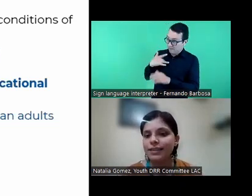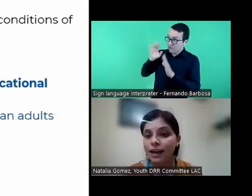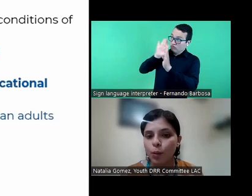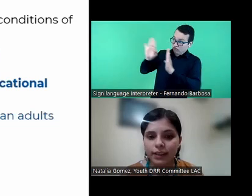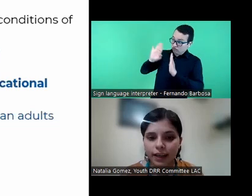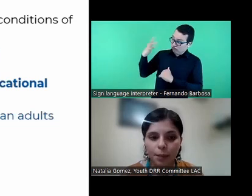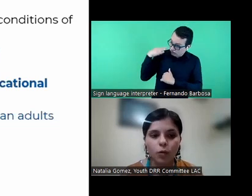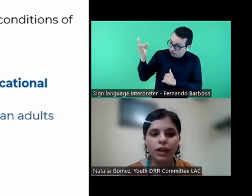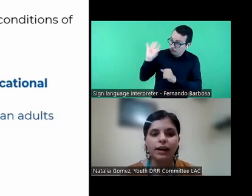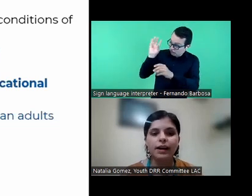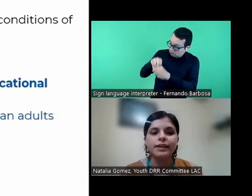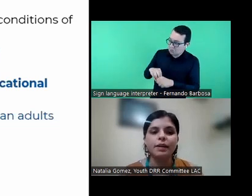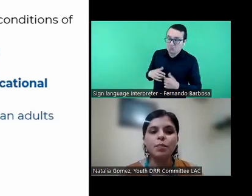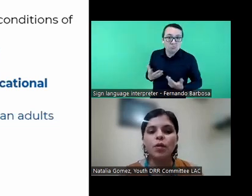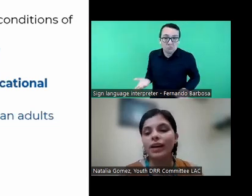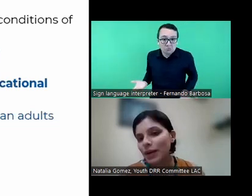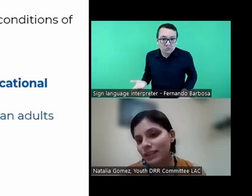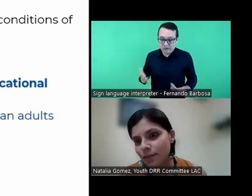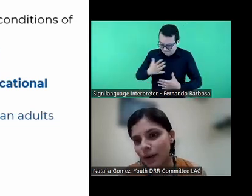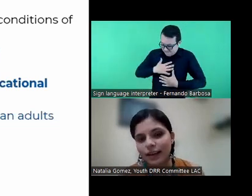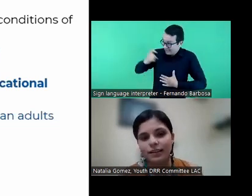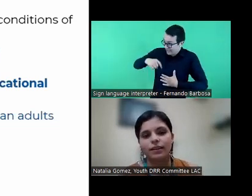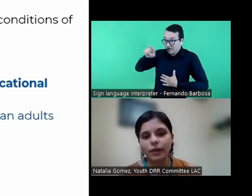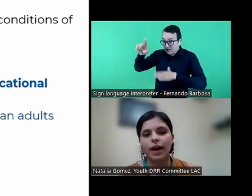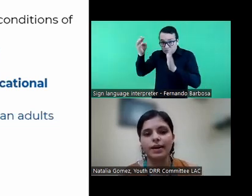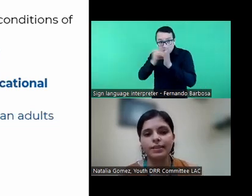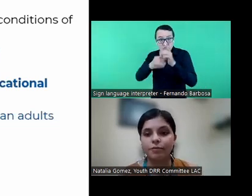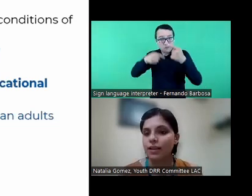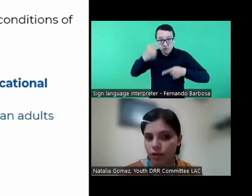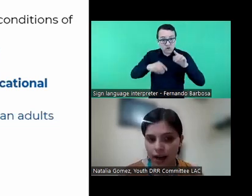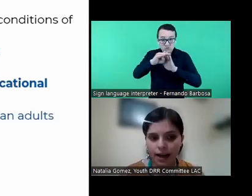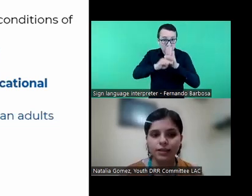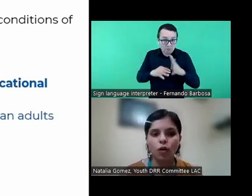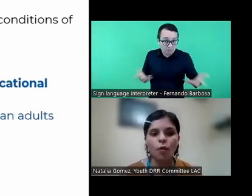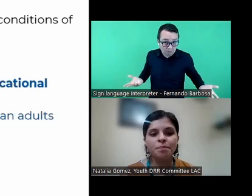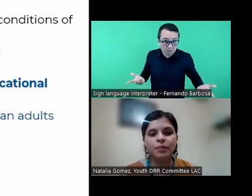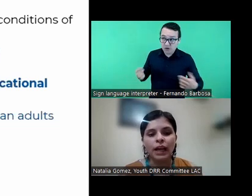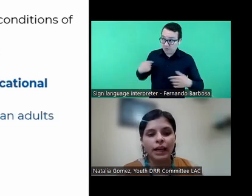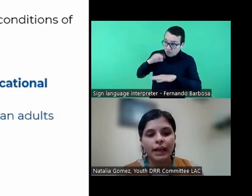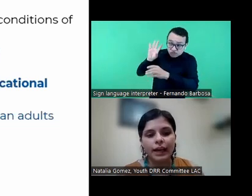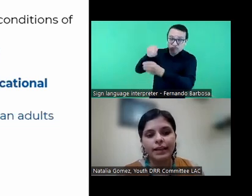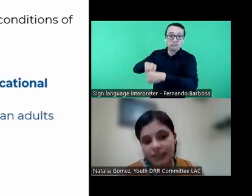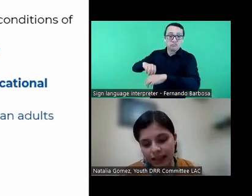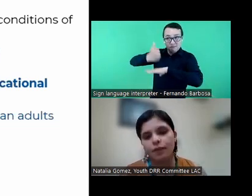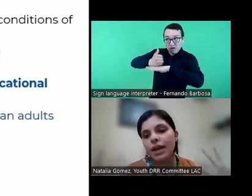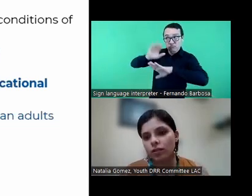not see their needs are reflected in the public policies, that they do not participate in these related activities,